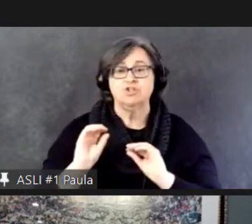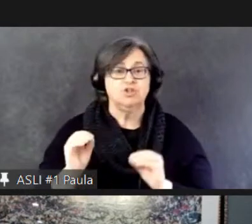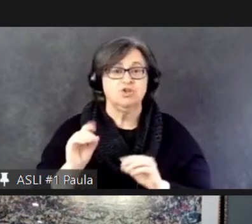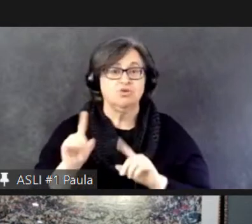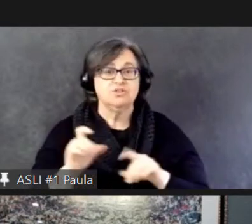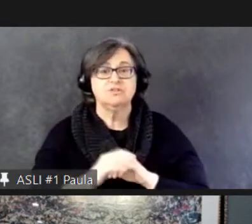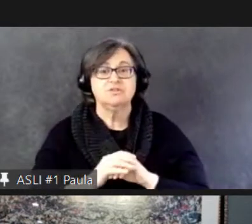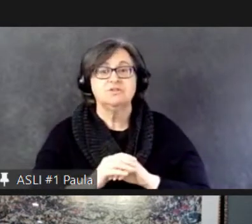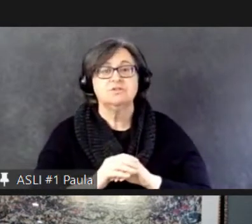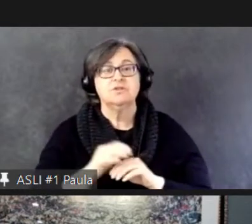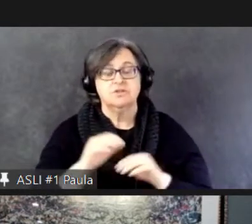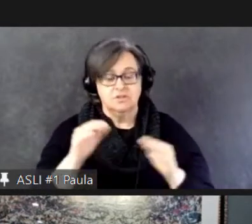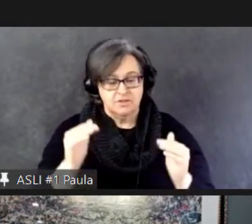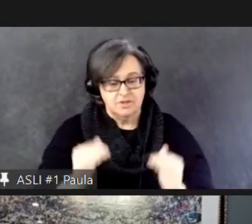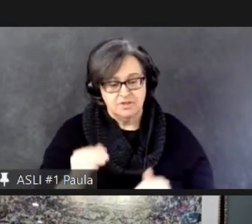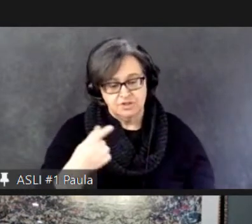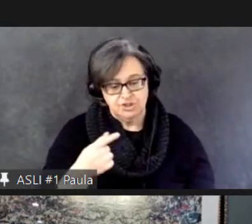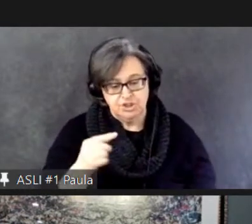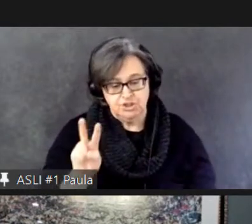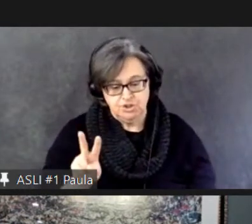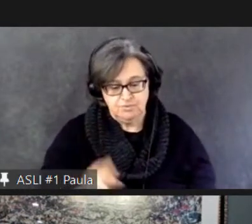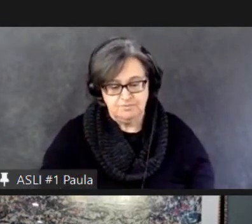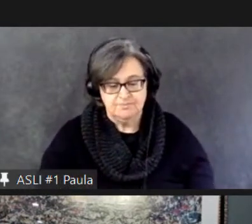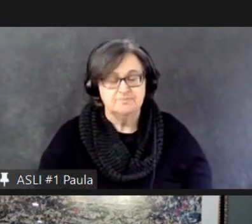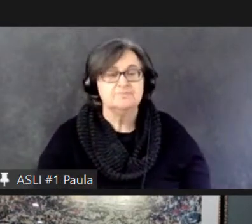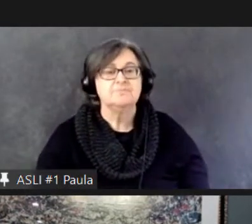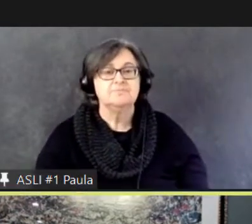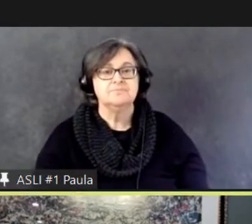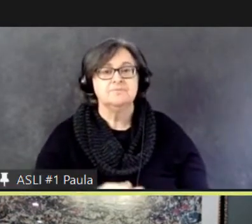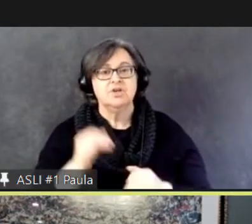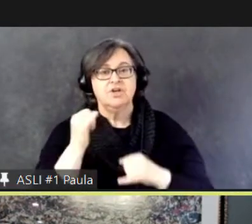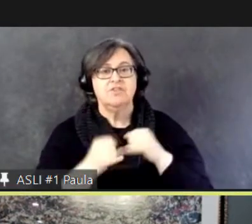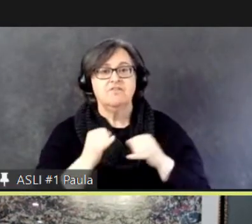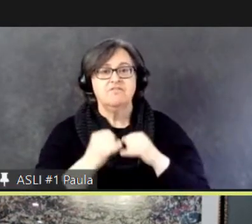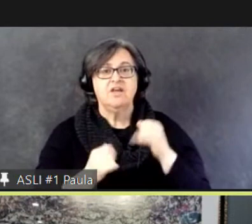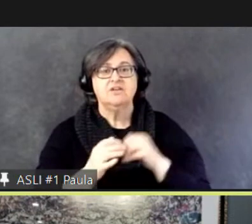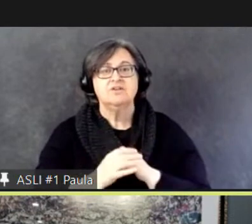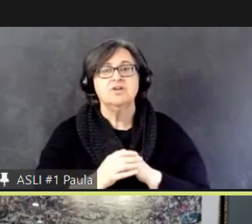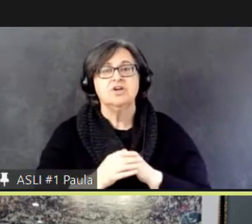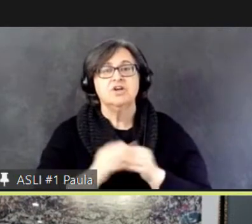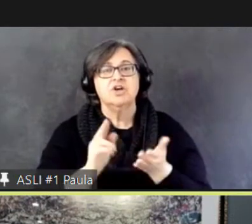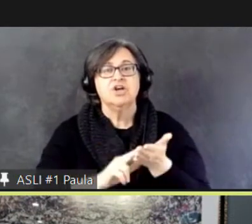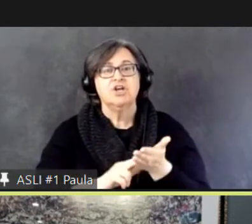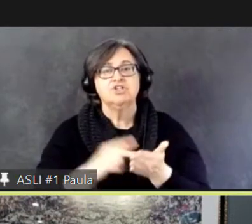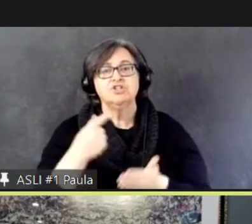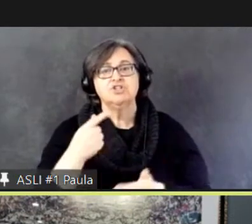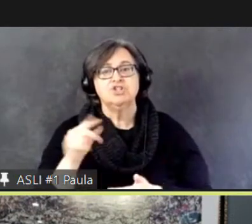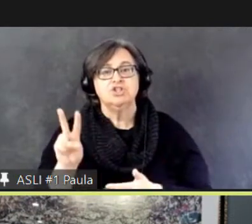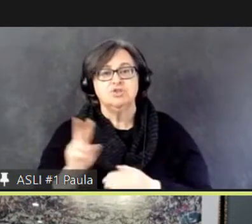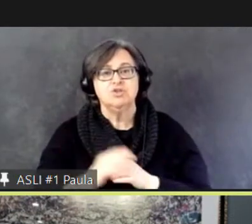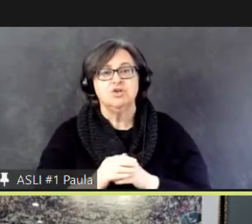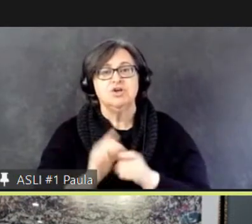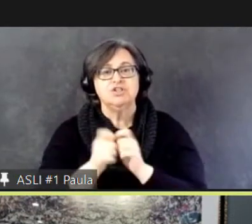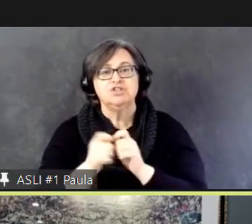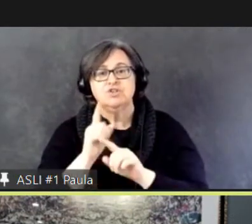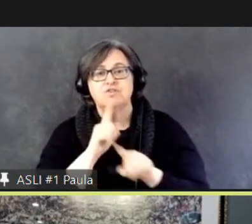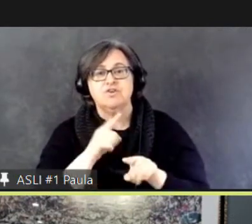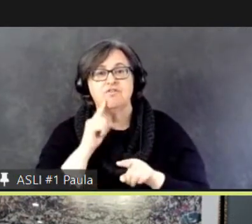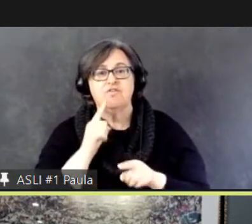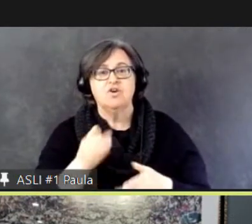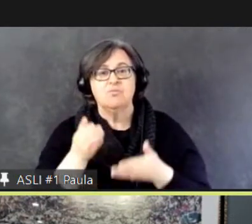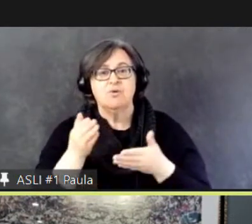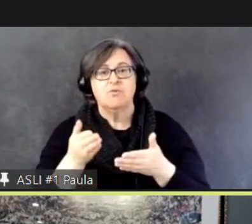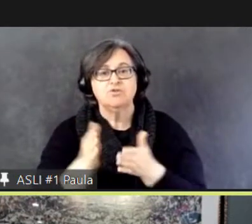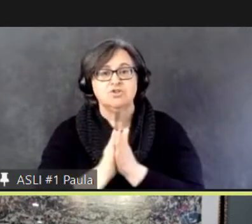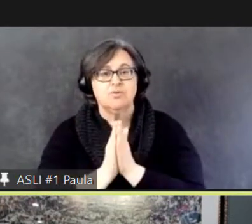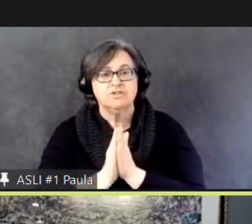questions. G2. Our final order of business today is contract number G2, a change order to a proposal